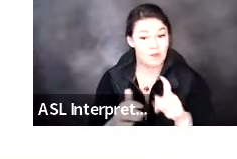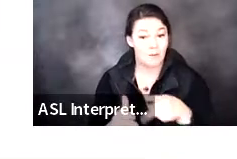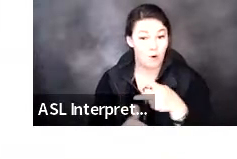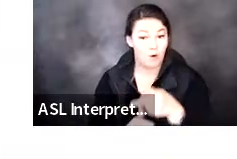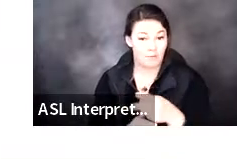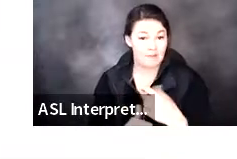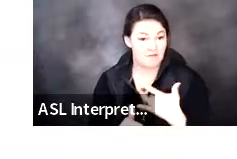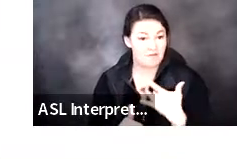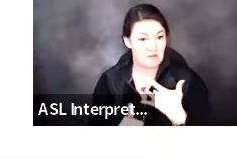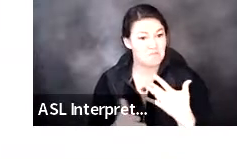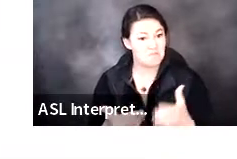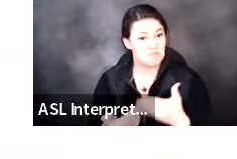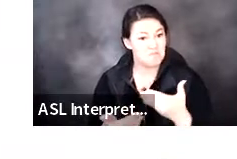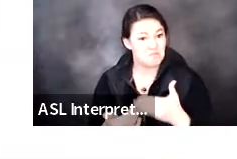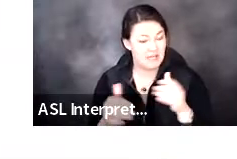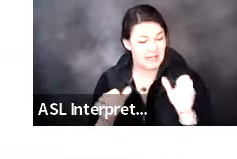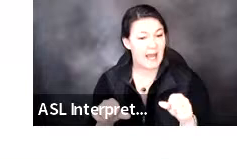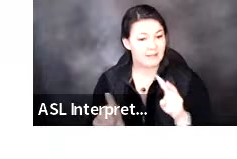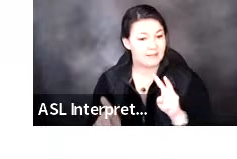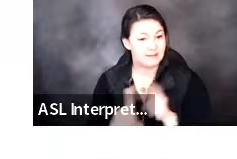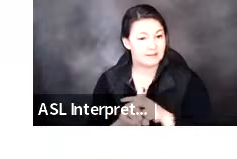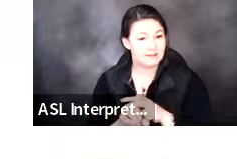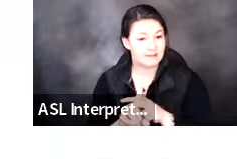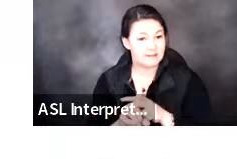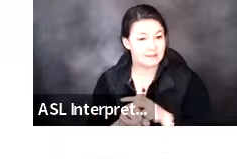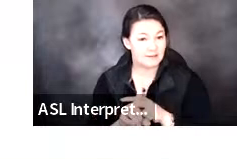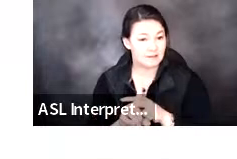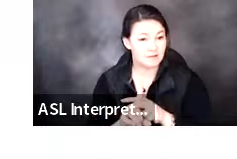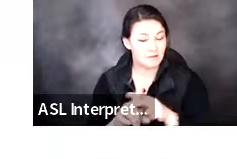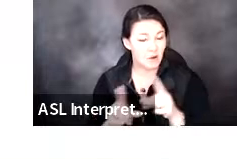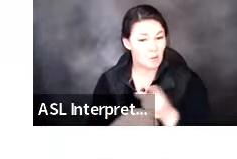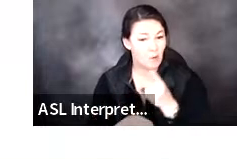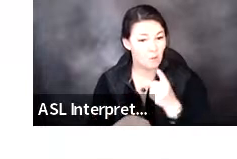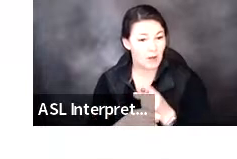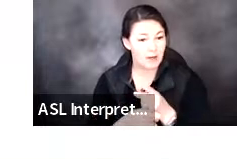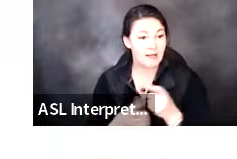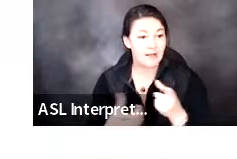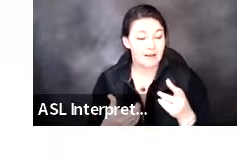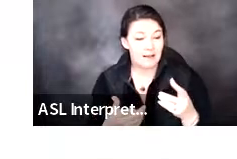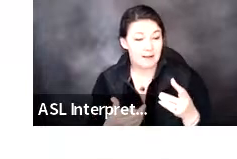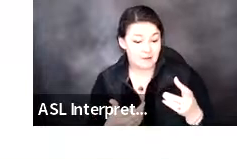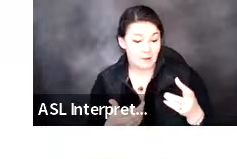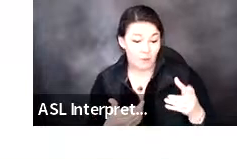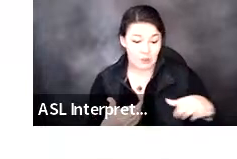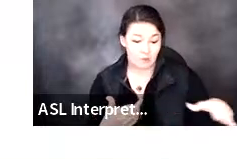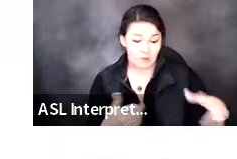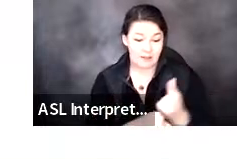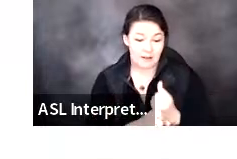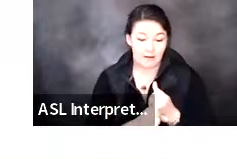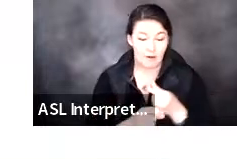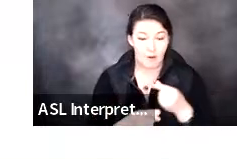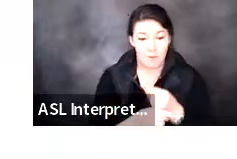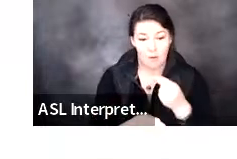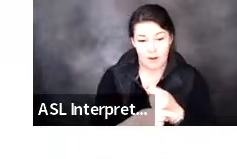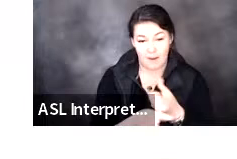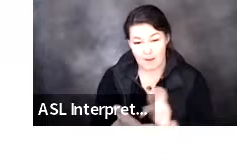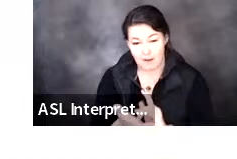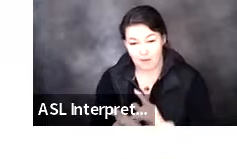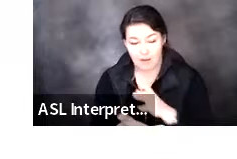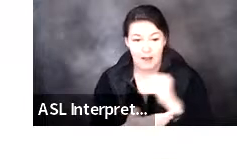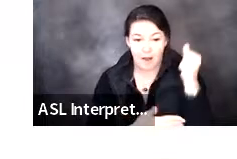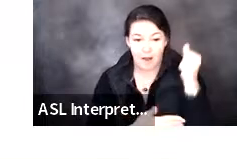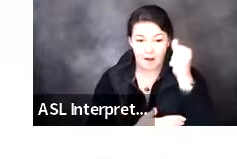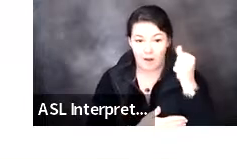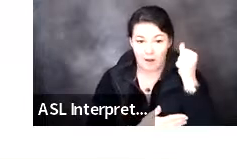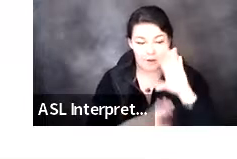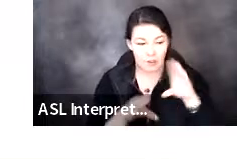feasible to implement. It helps children get the medical and audiological attention they need, while it also